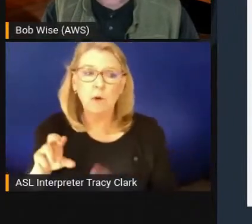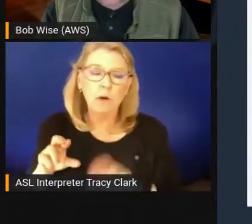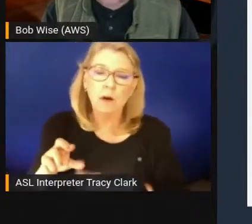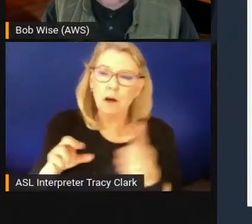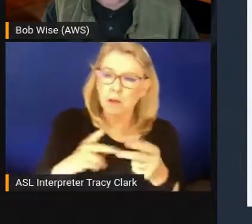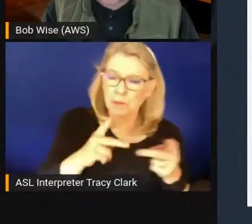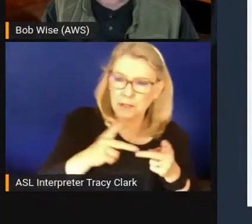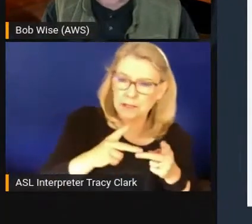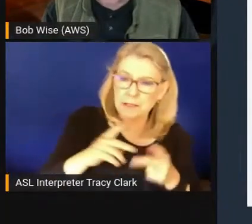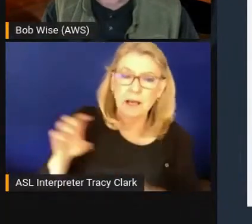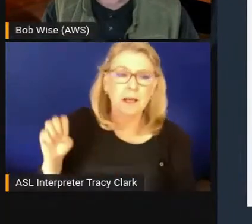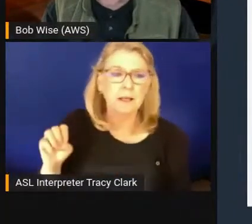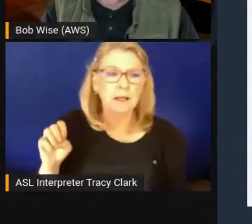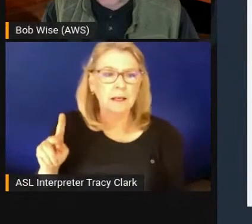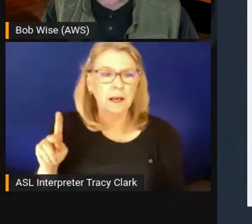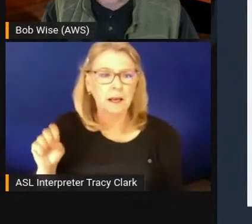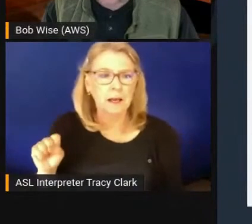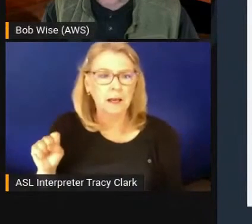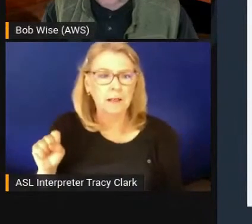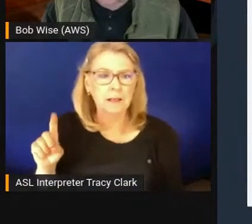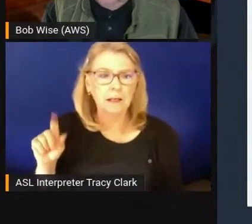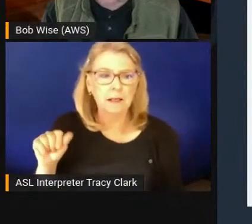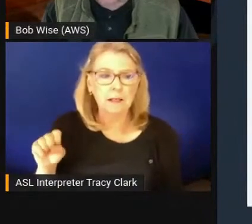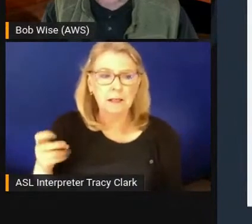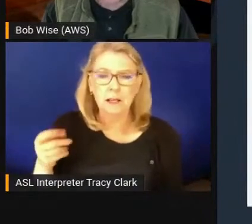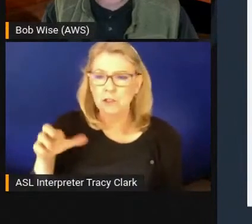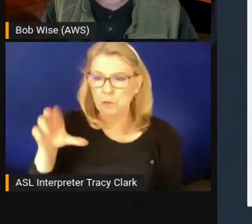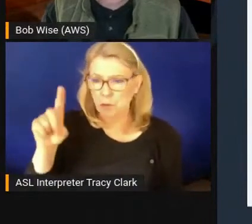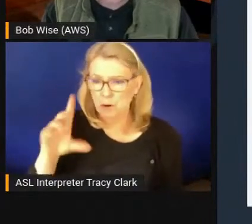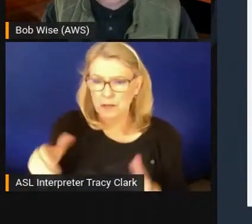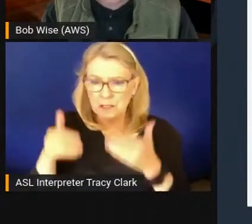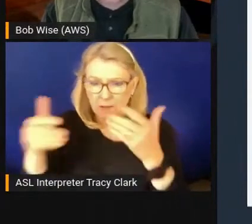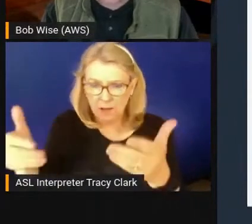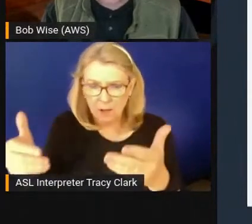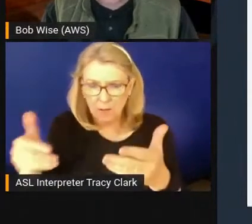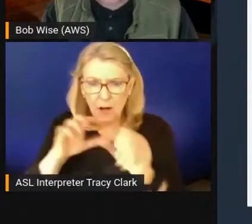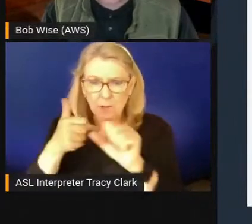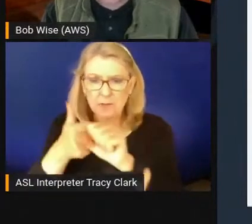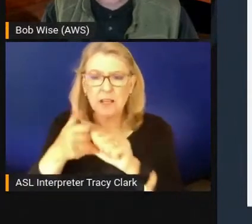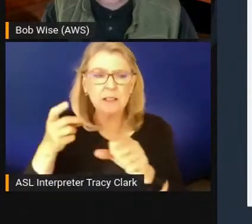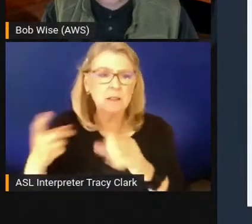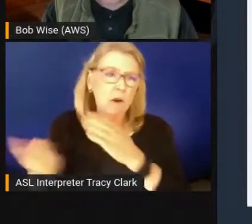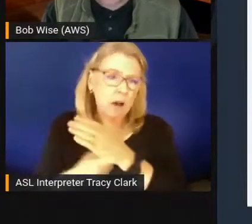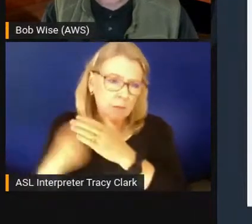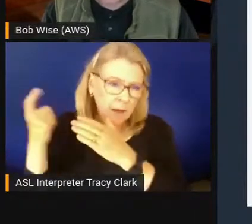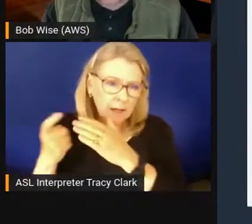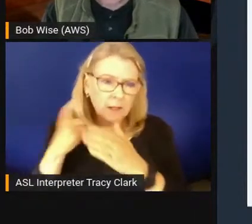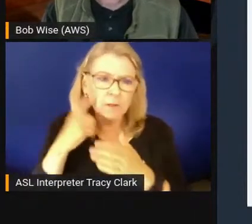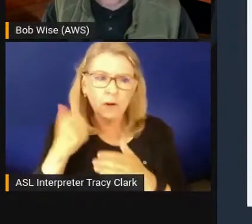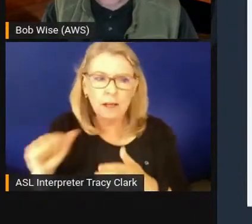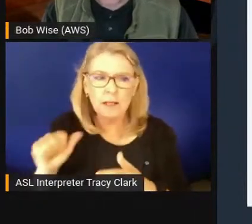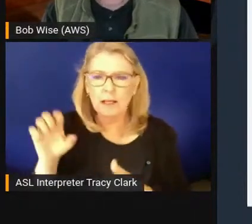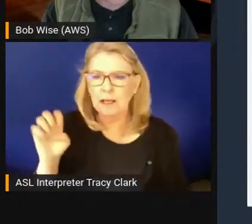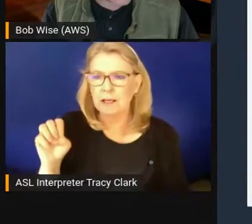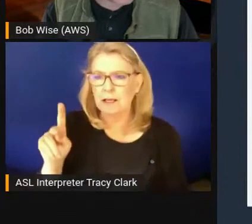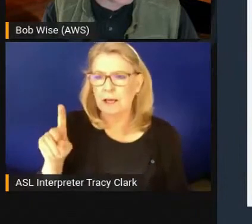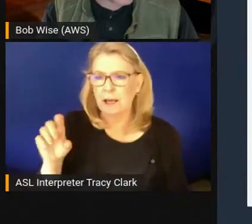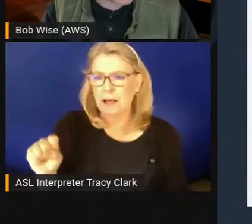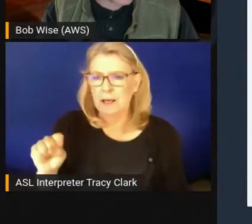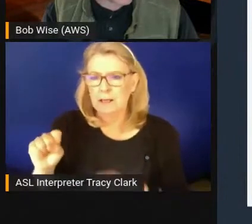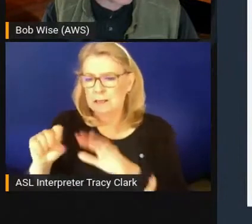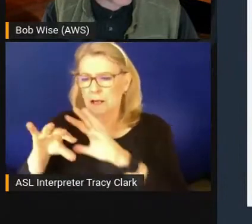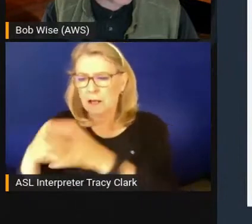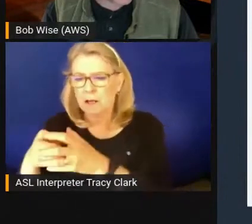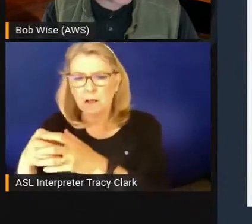in the console and is available automatically for all EKS clusters. Please be sure to stay tuned later for a deep dive session